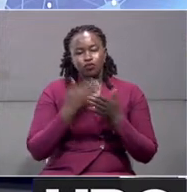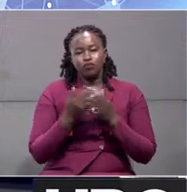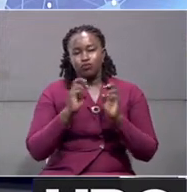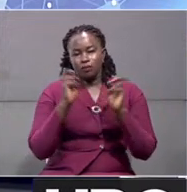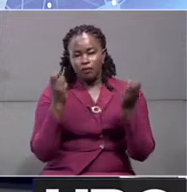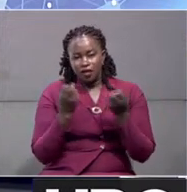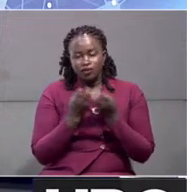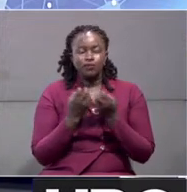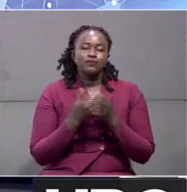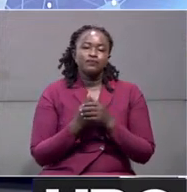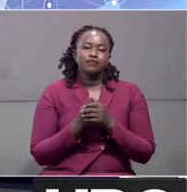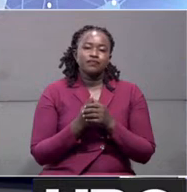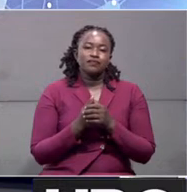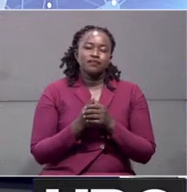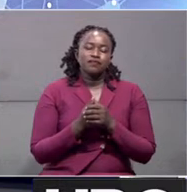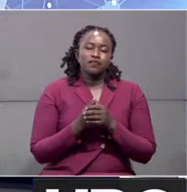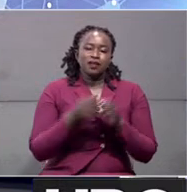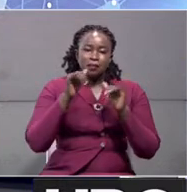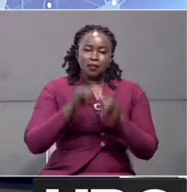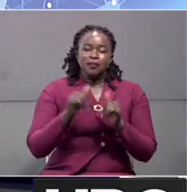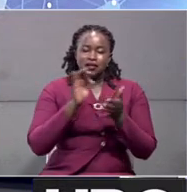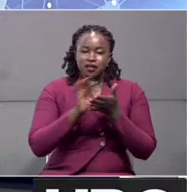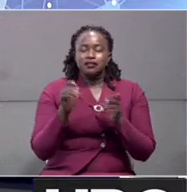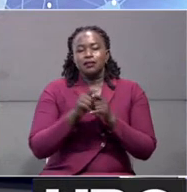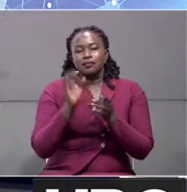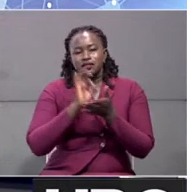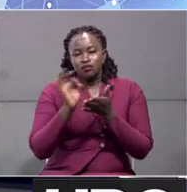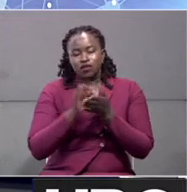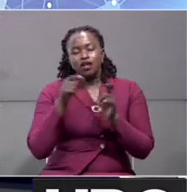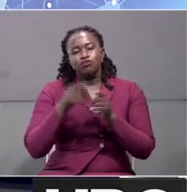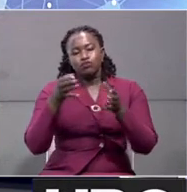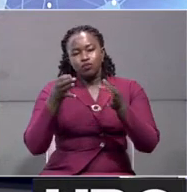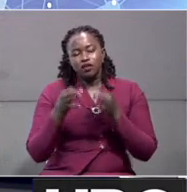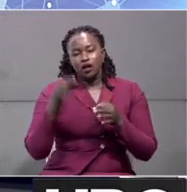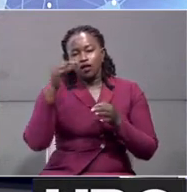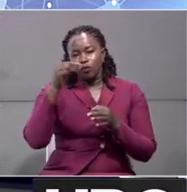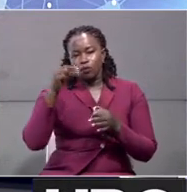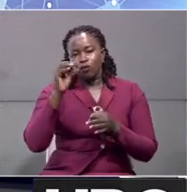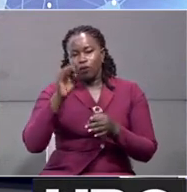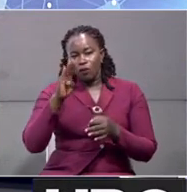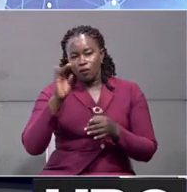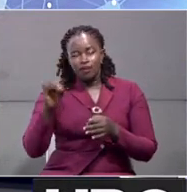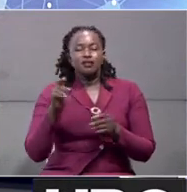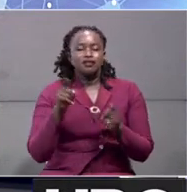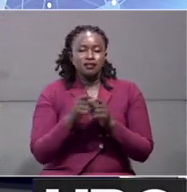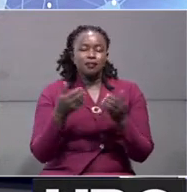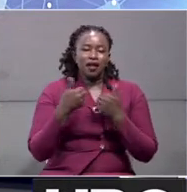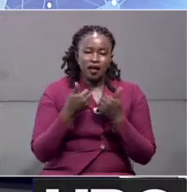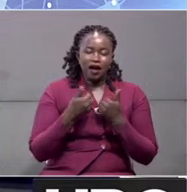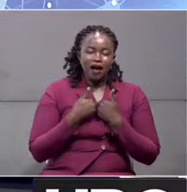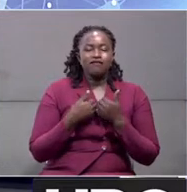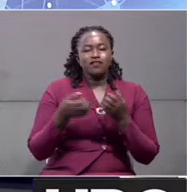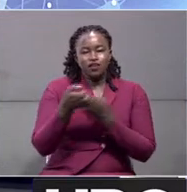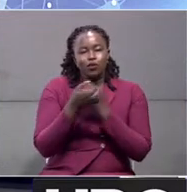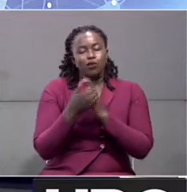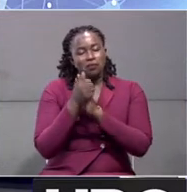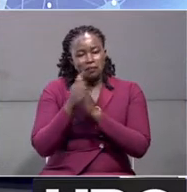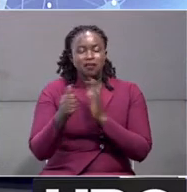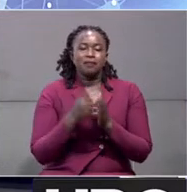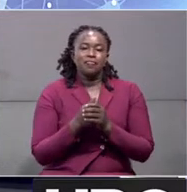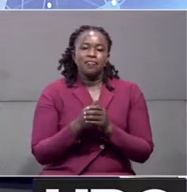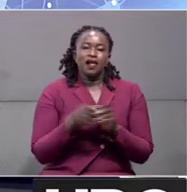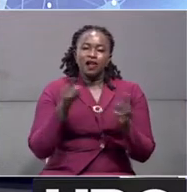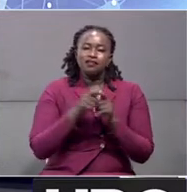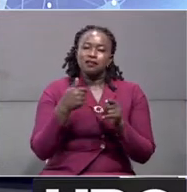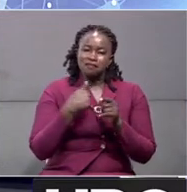permanent secretary and the secretary to the treasury, Ramadan Gobi. He'll be here with us. I have economists in the building. And since I am one, it's